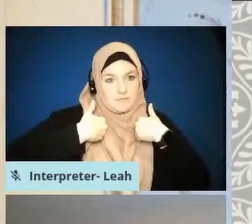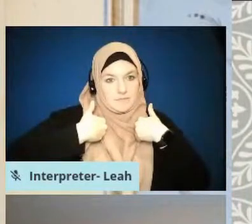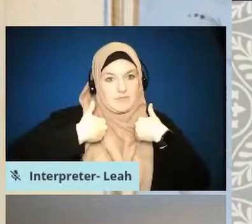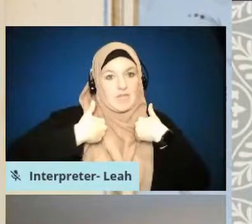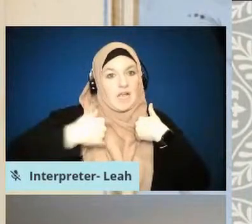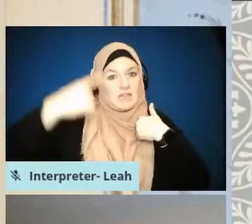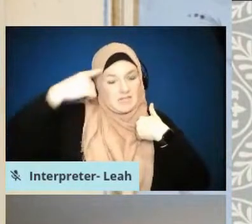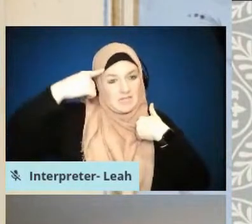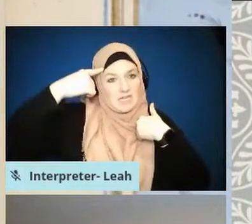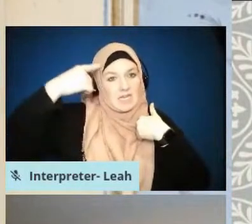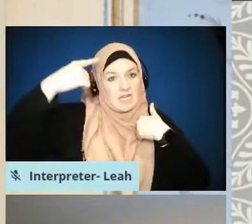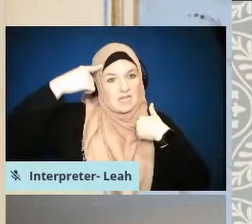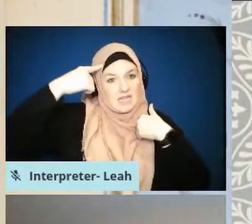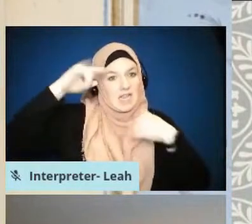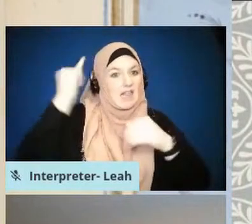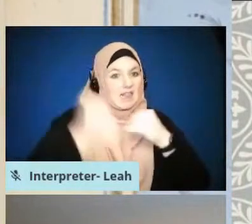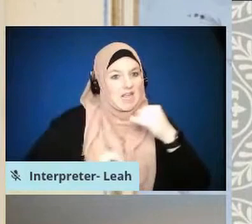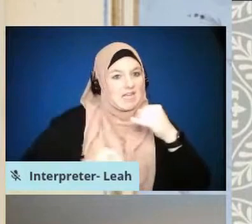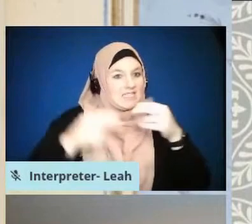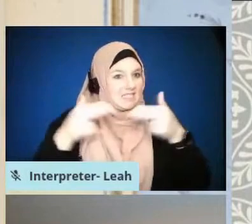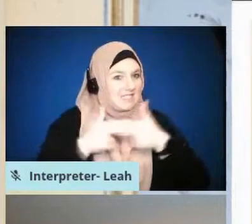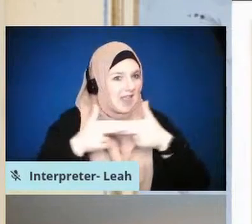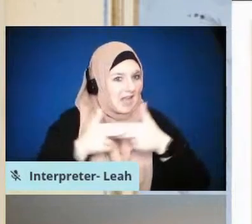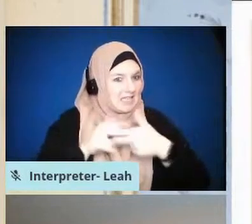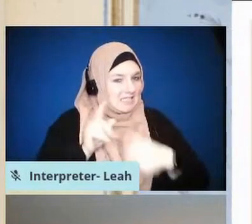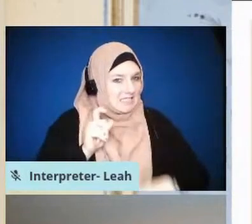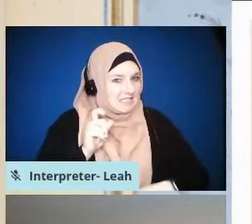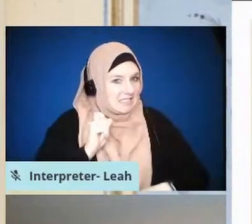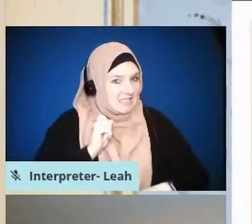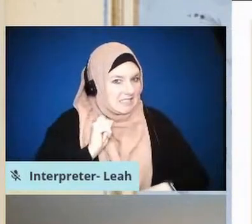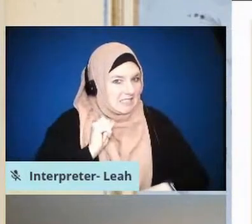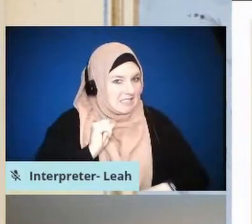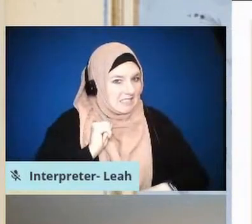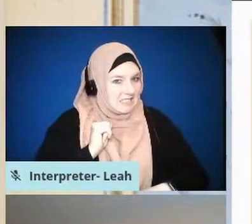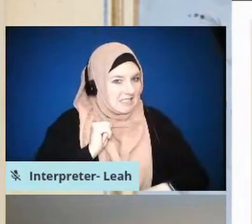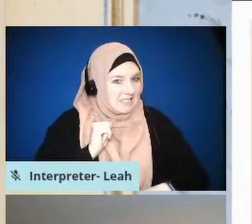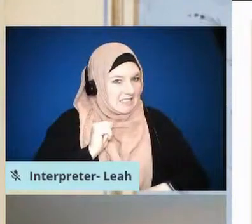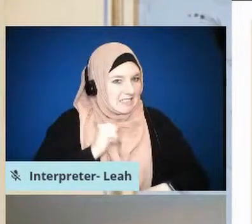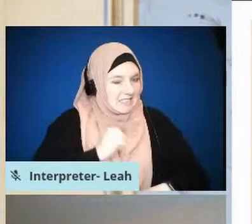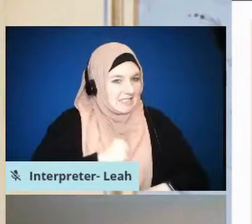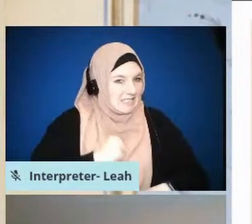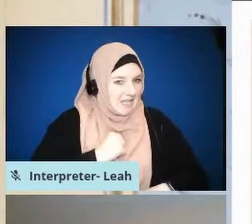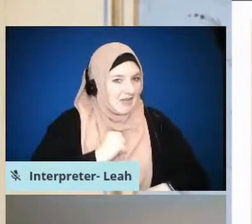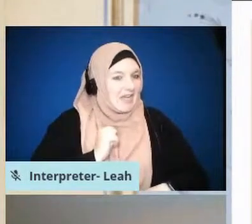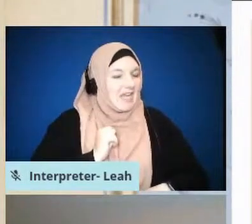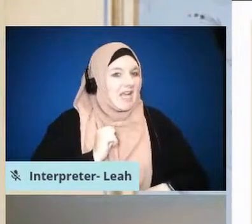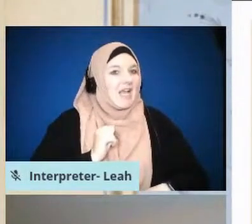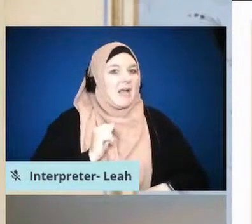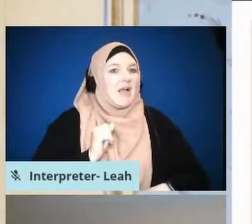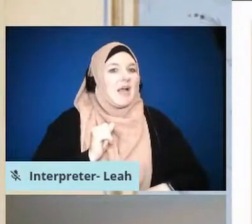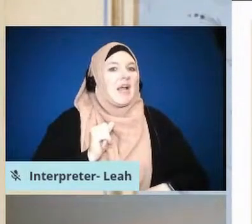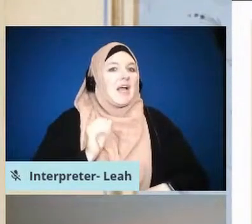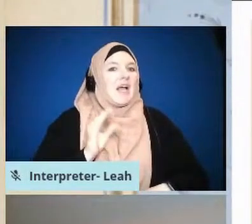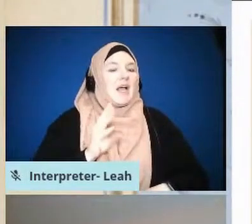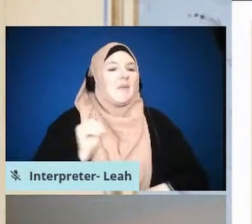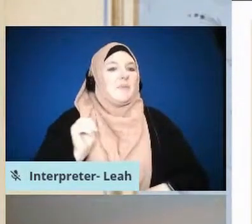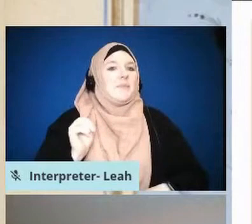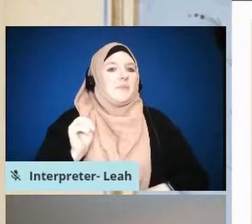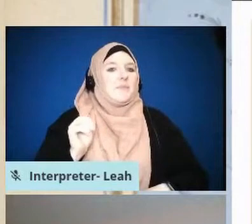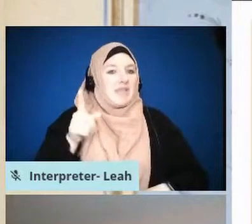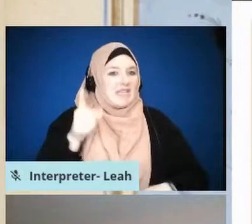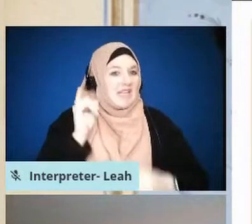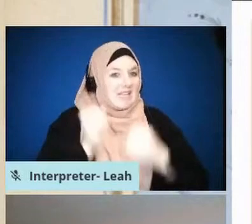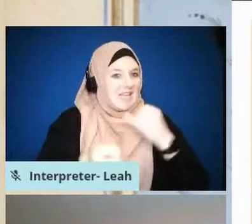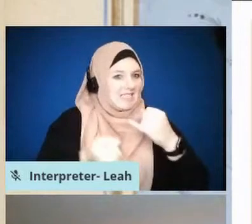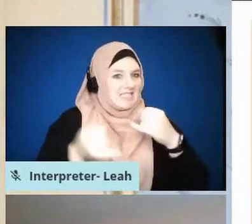I think that I have to go to the last slide. Yeah, I jumped on myself. Okay. Yeah, that this is the